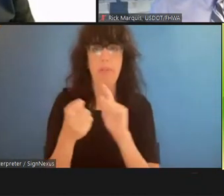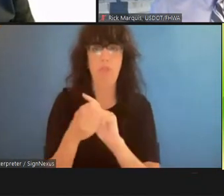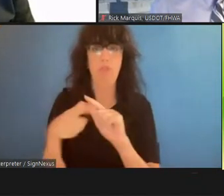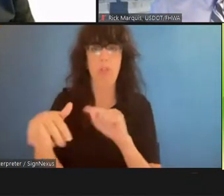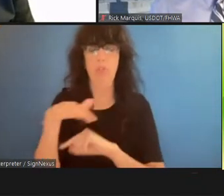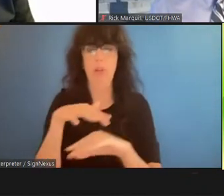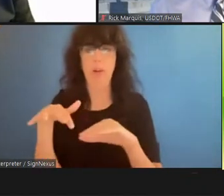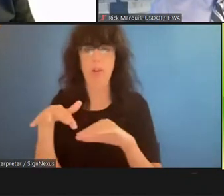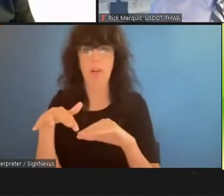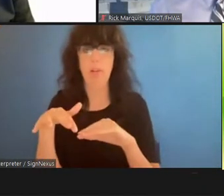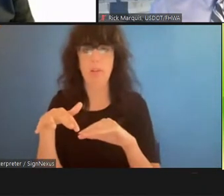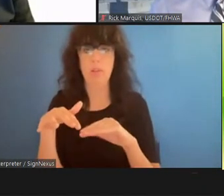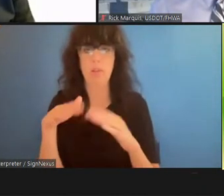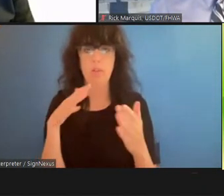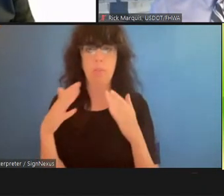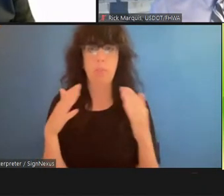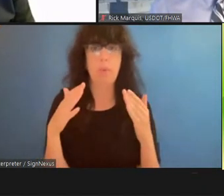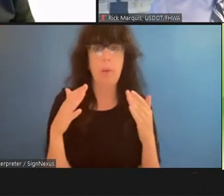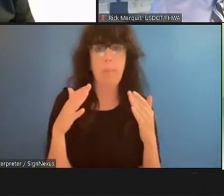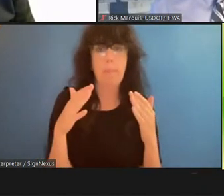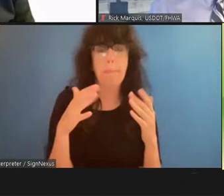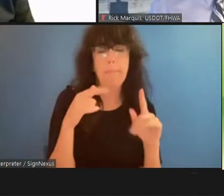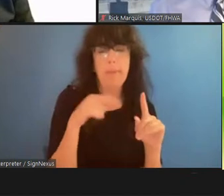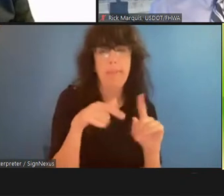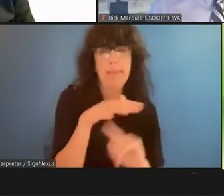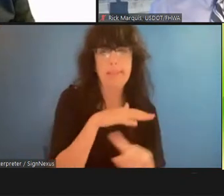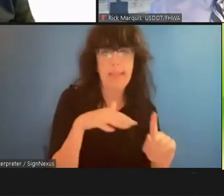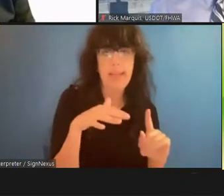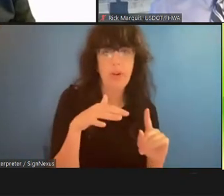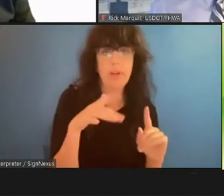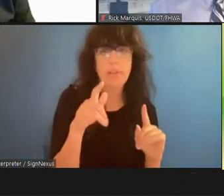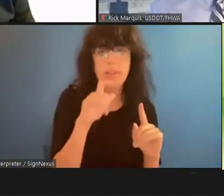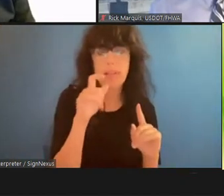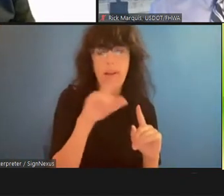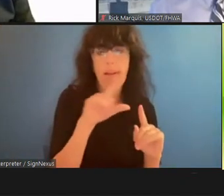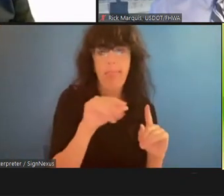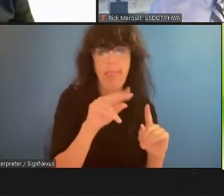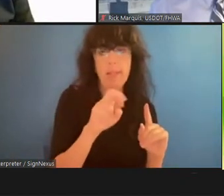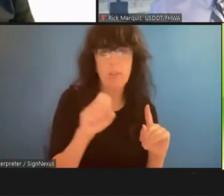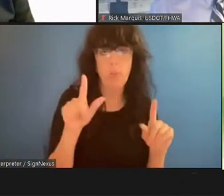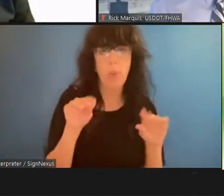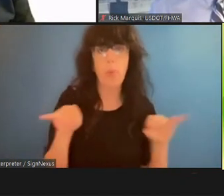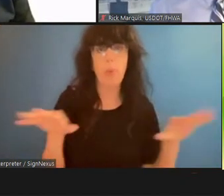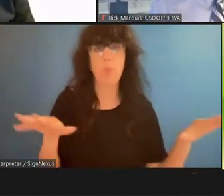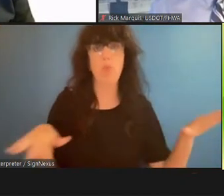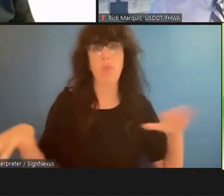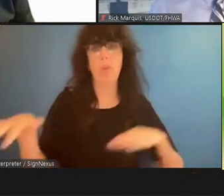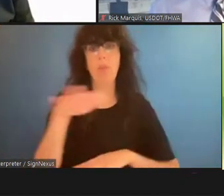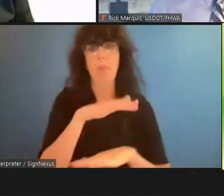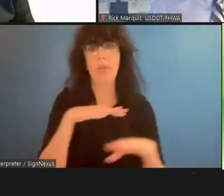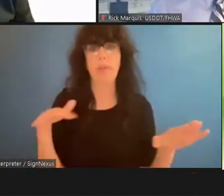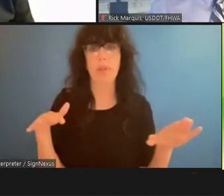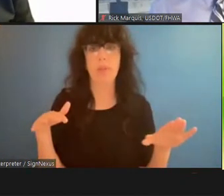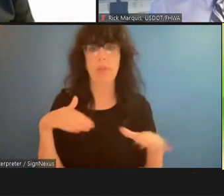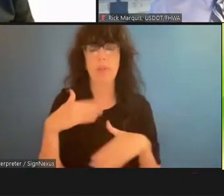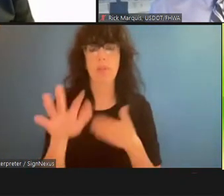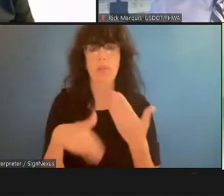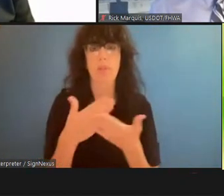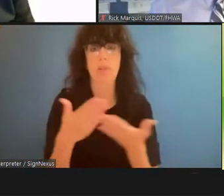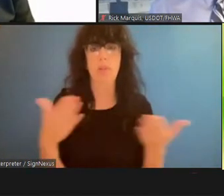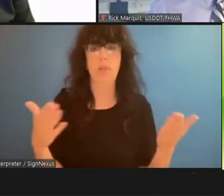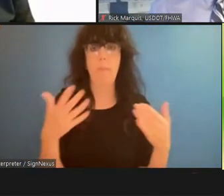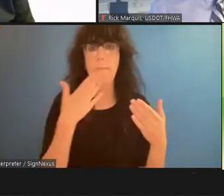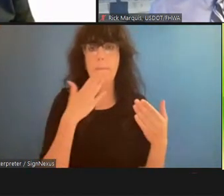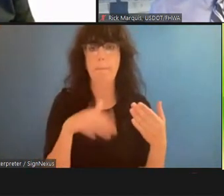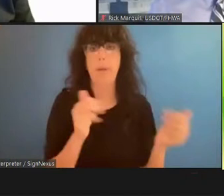not have a little bit of climate area in the the zone but it's going to be moved elsewhere so this whole thing is a poorly